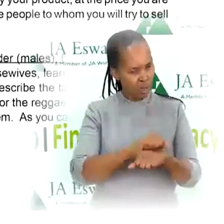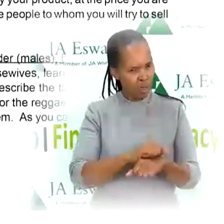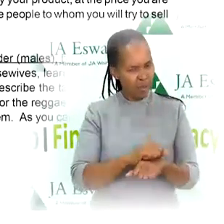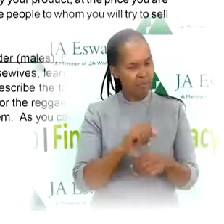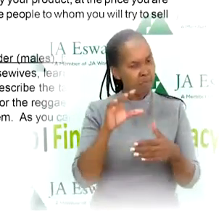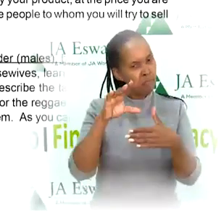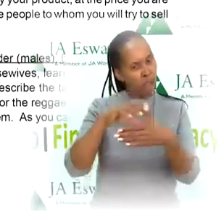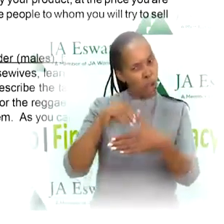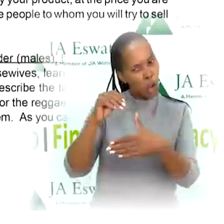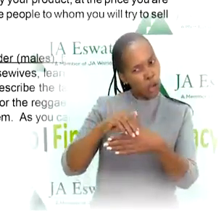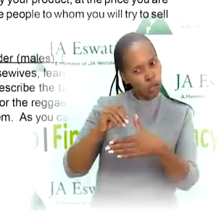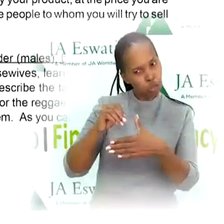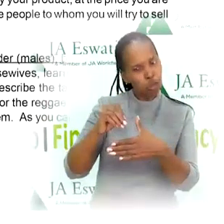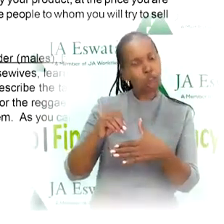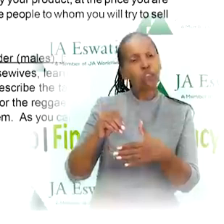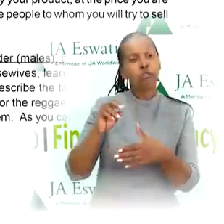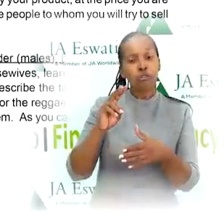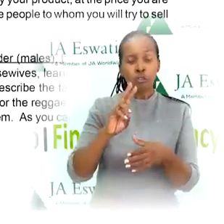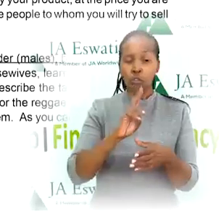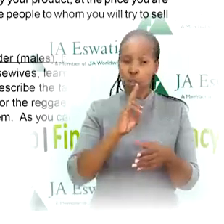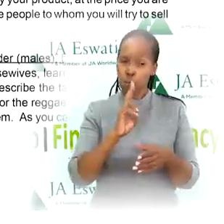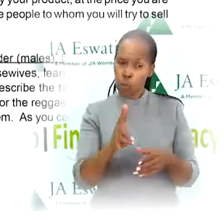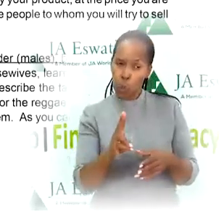it maybe teenagers? Is it